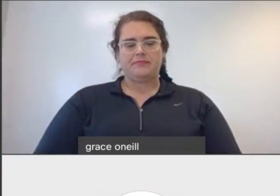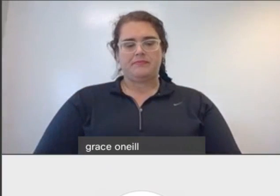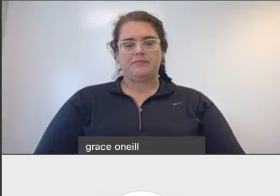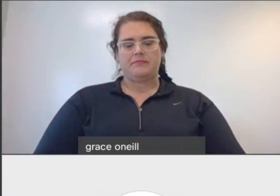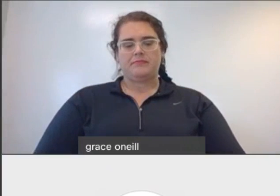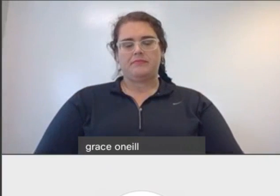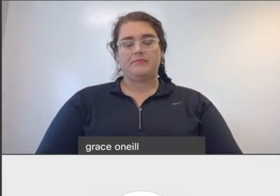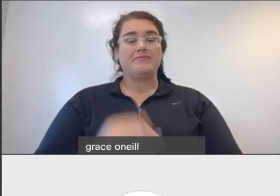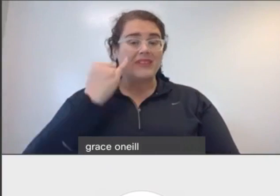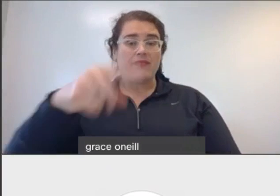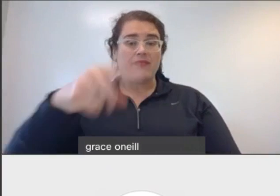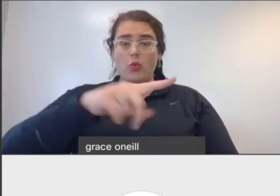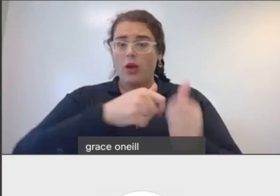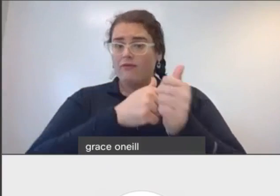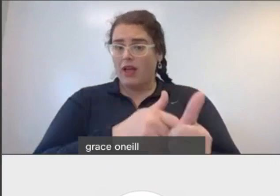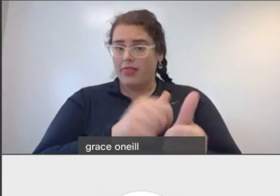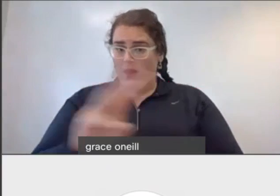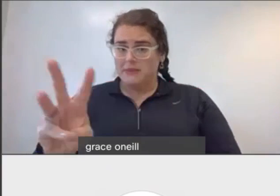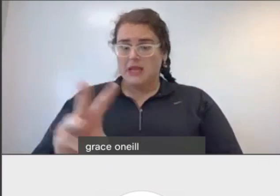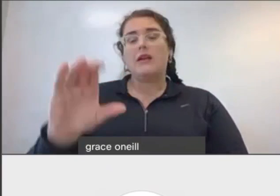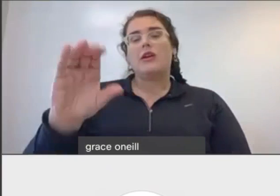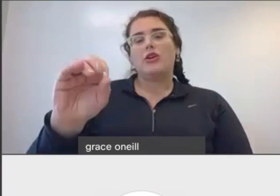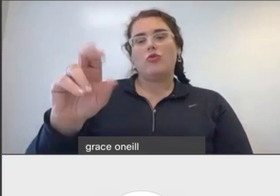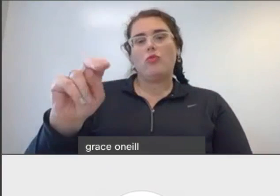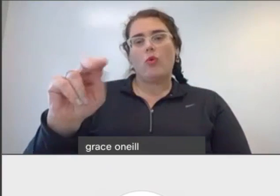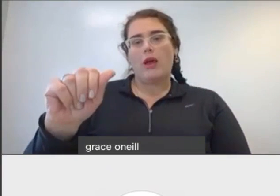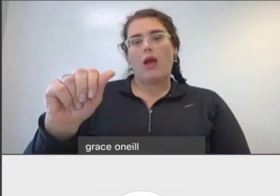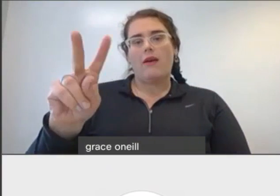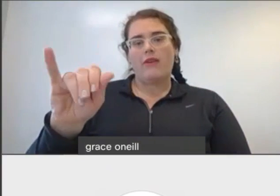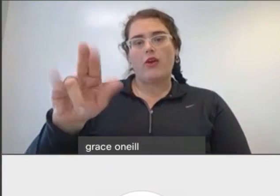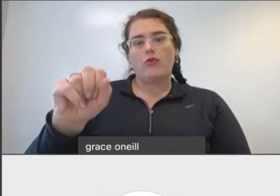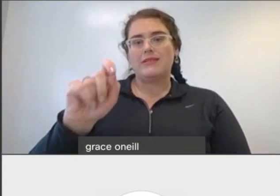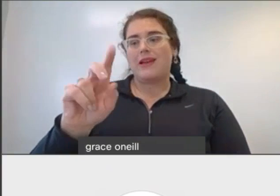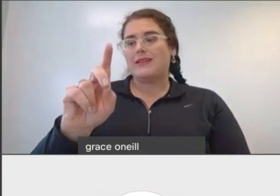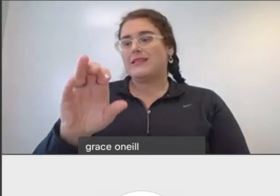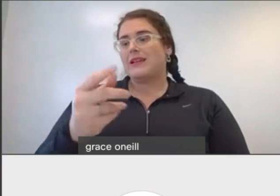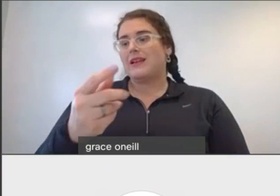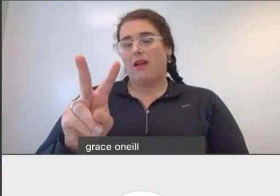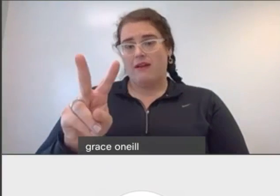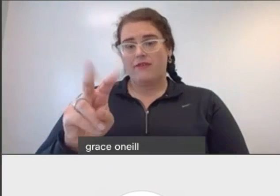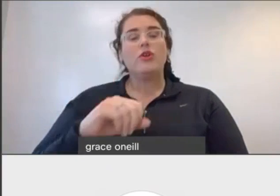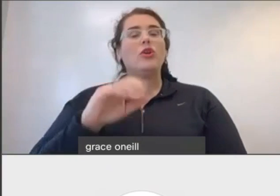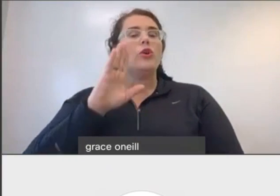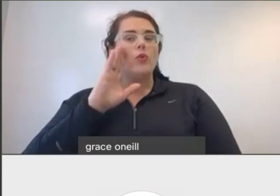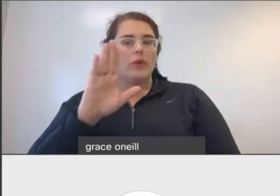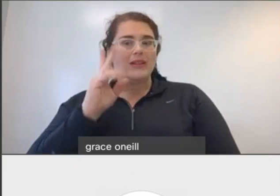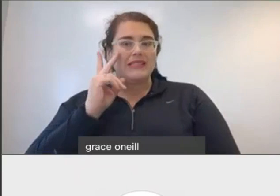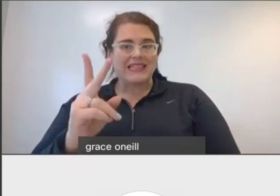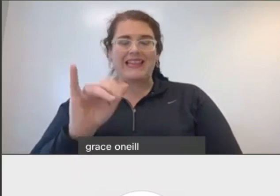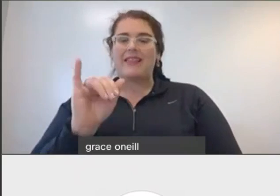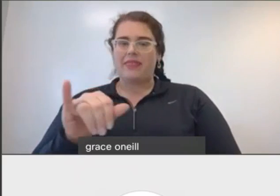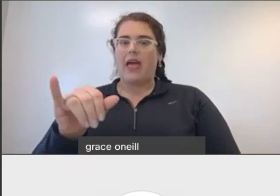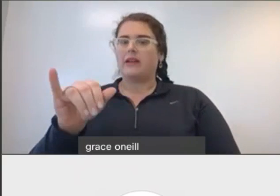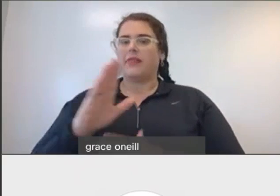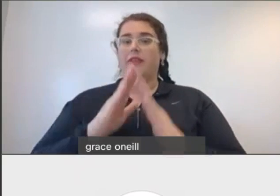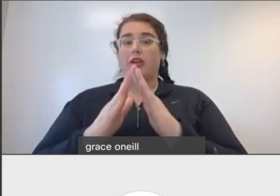the coronavirus.dc.gov website, you will see that the community